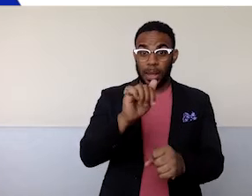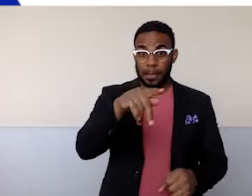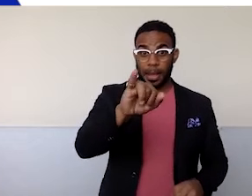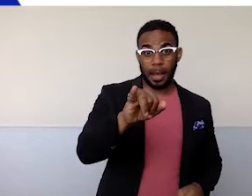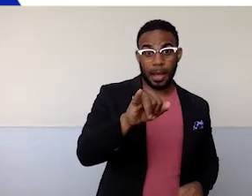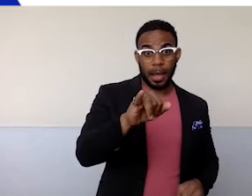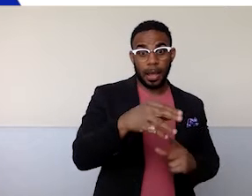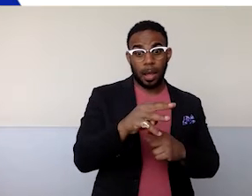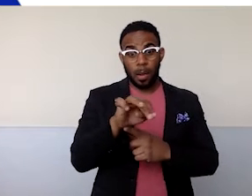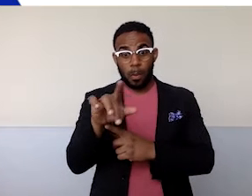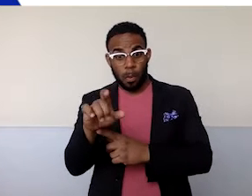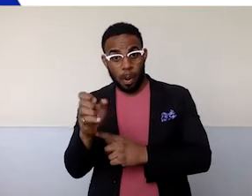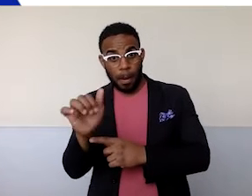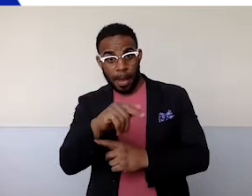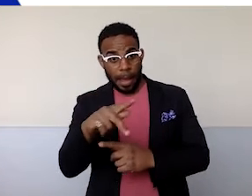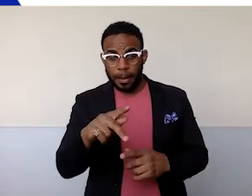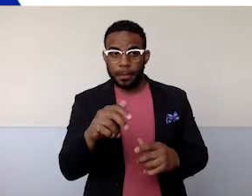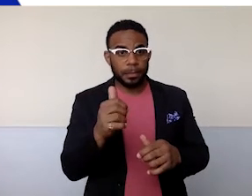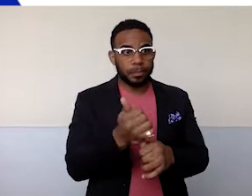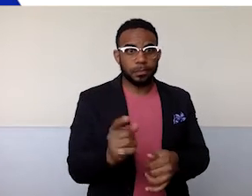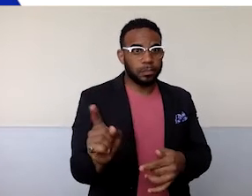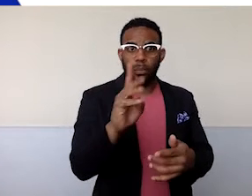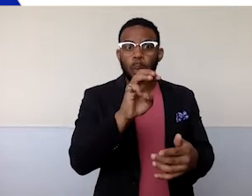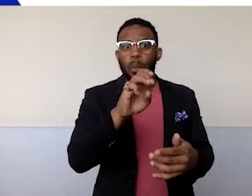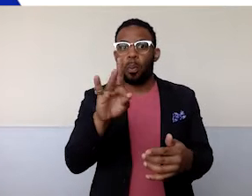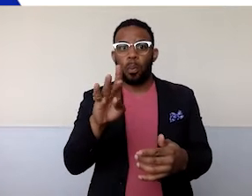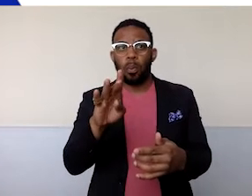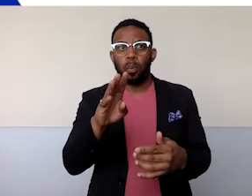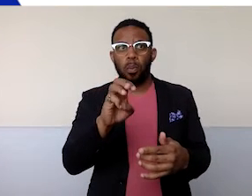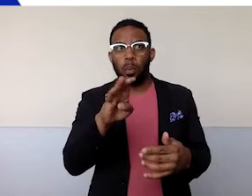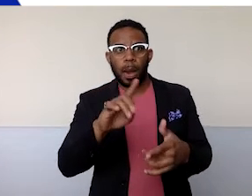API in a mobile application, in a web application,